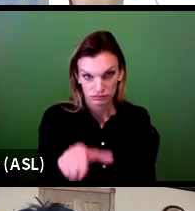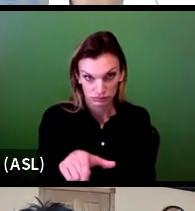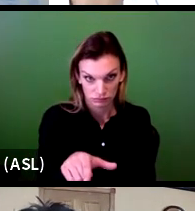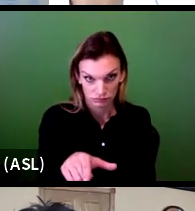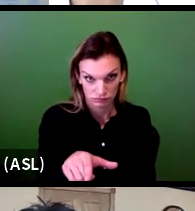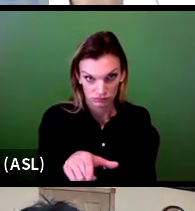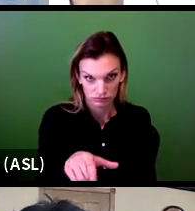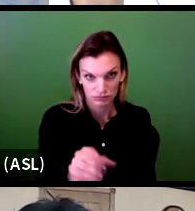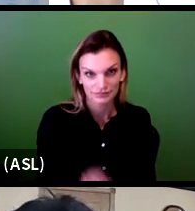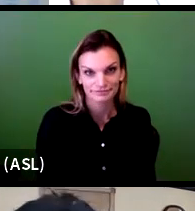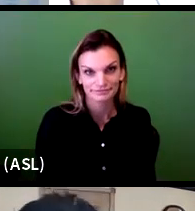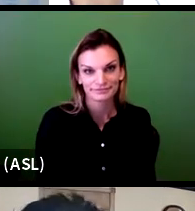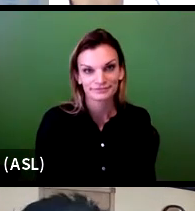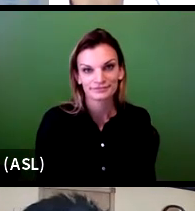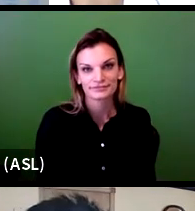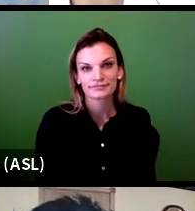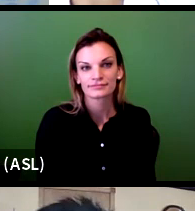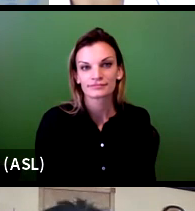Okay,